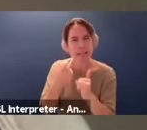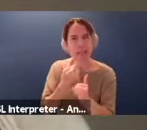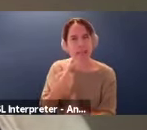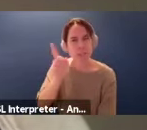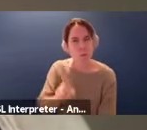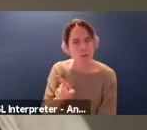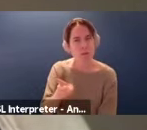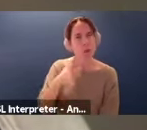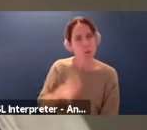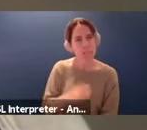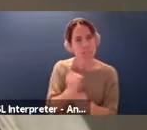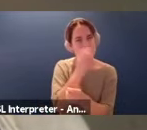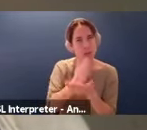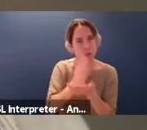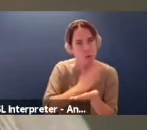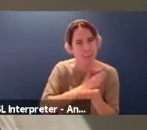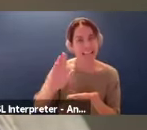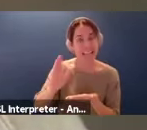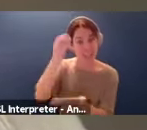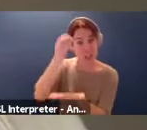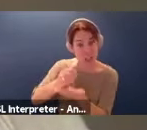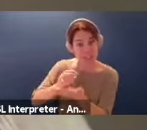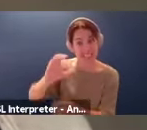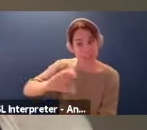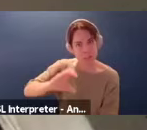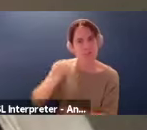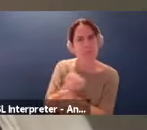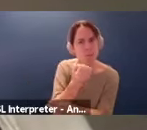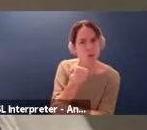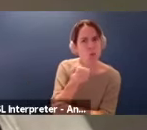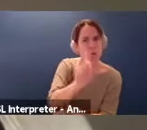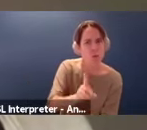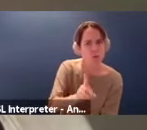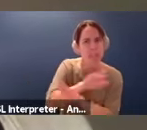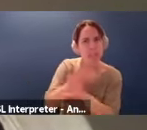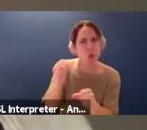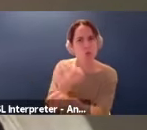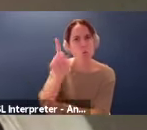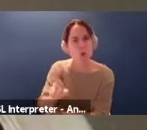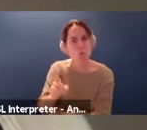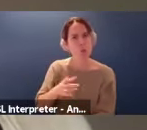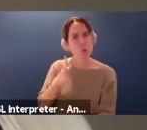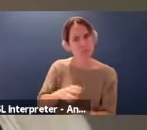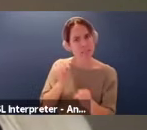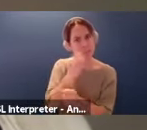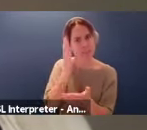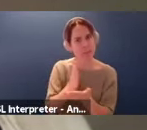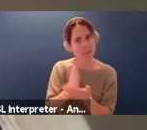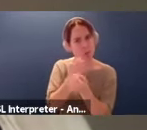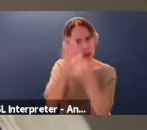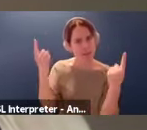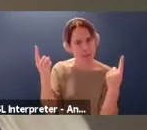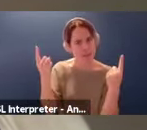about what what the charity commission do and don't uh allow to happen but also that we shouldn't assume that everyone